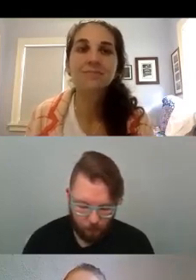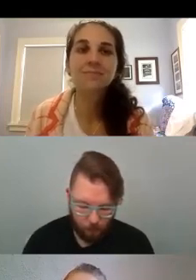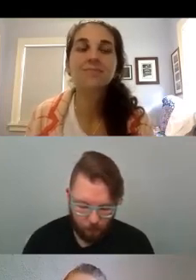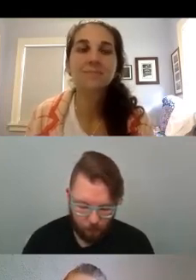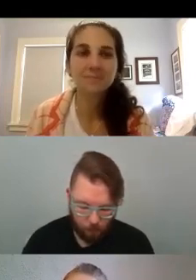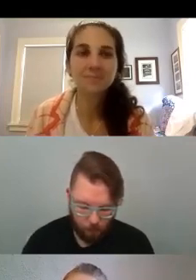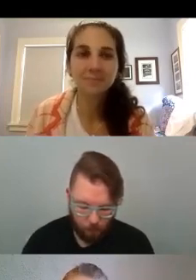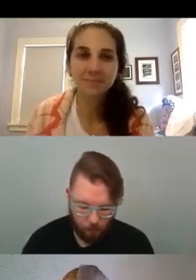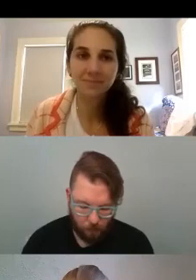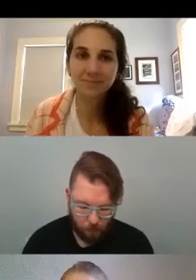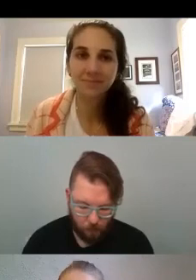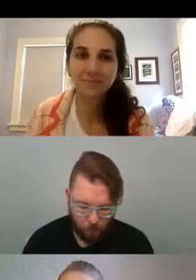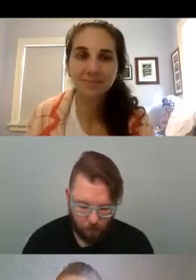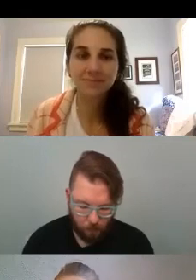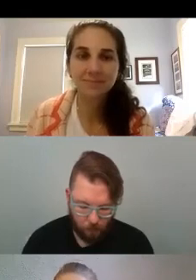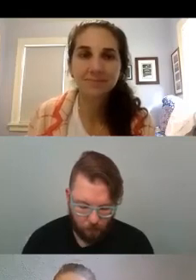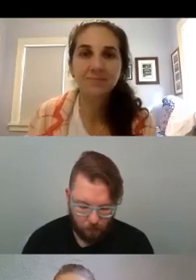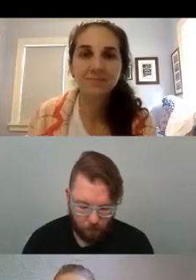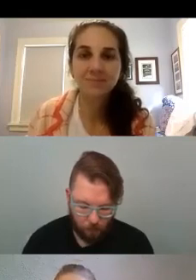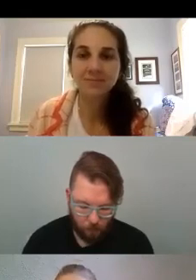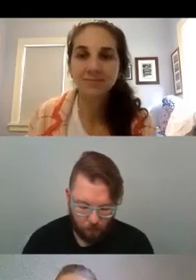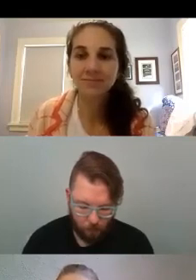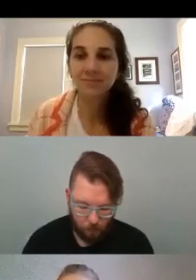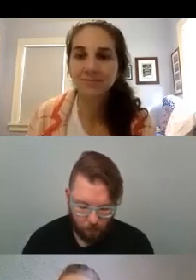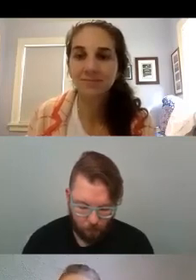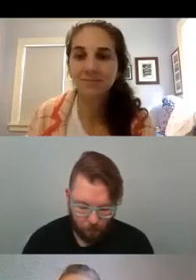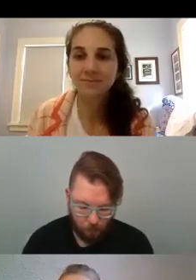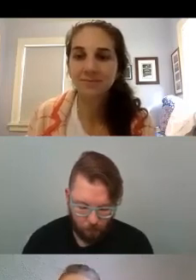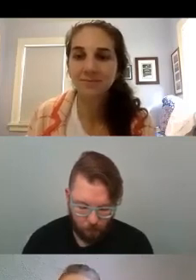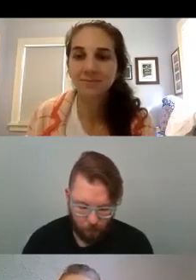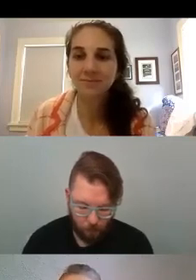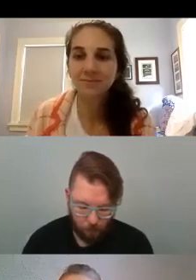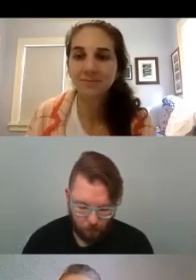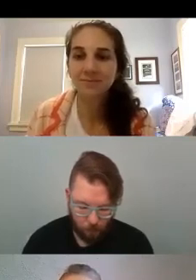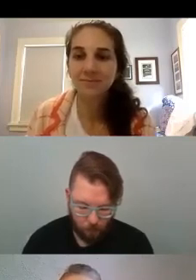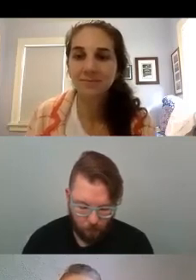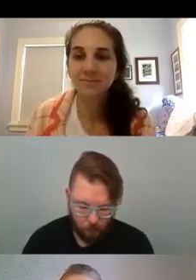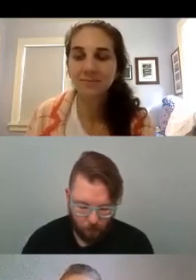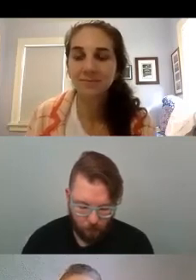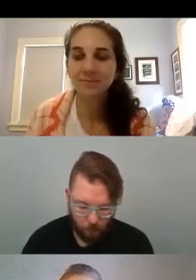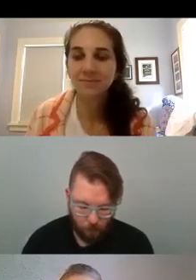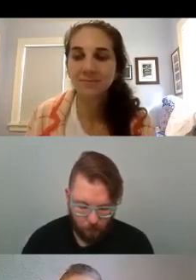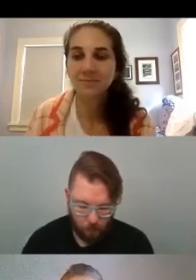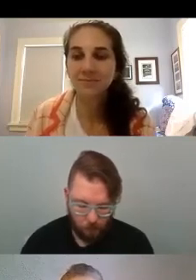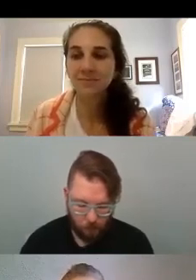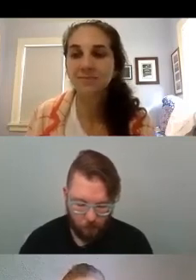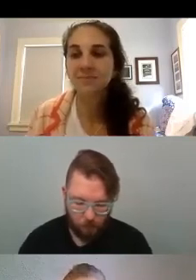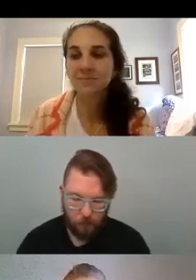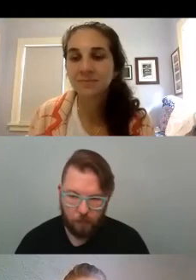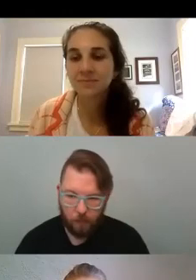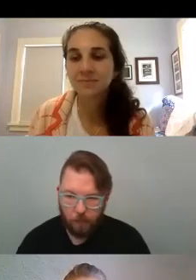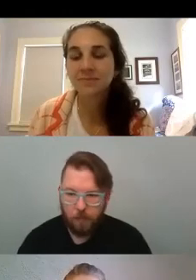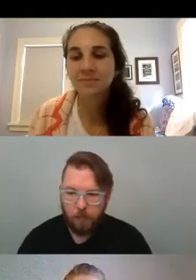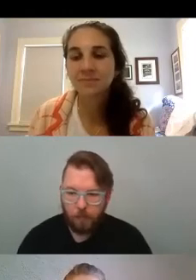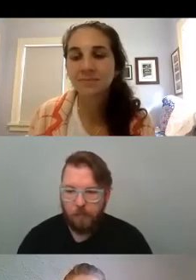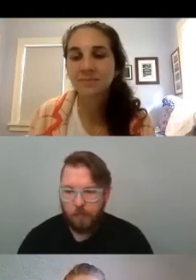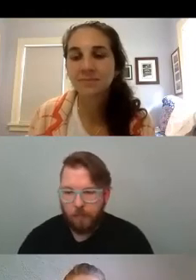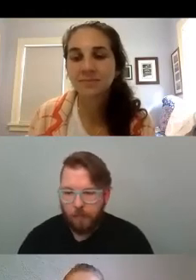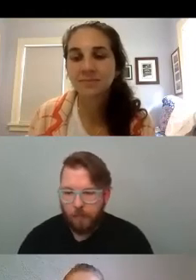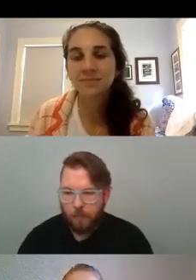end at 5:30. So that means if you're working on the same day, you are able to attend those meetings